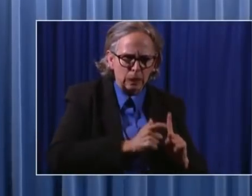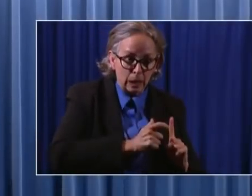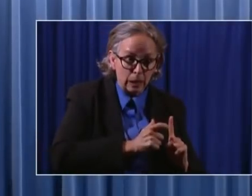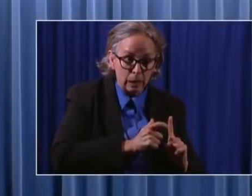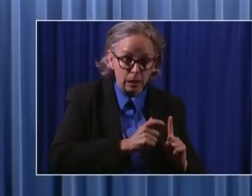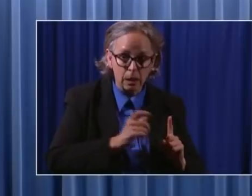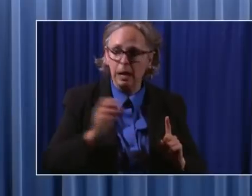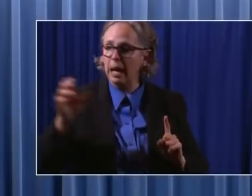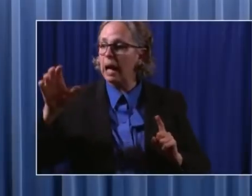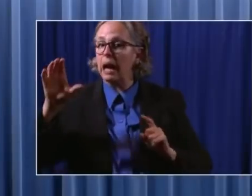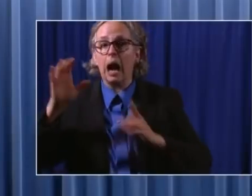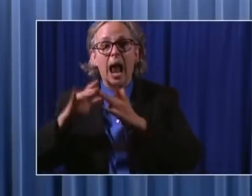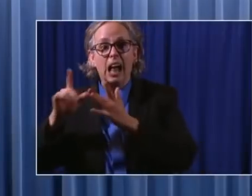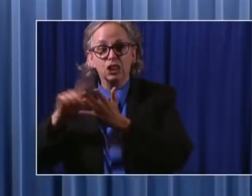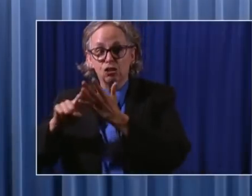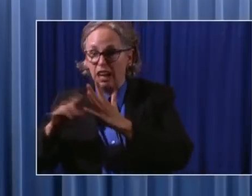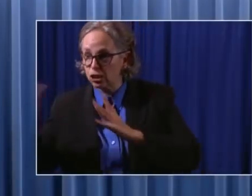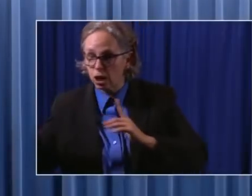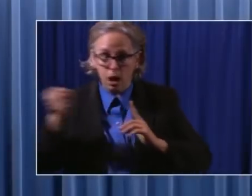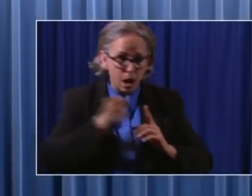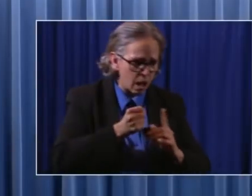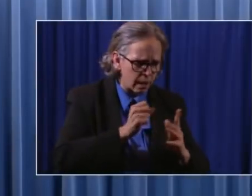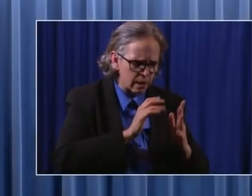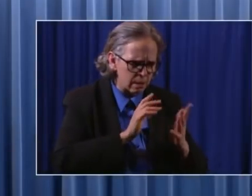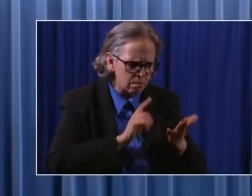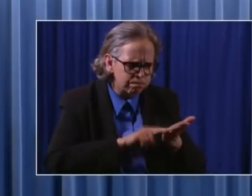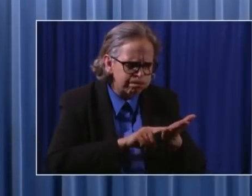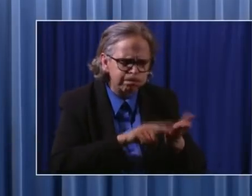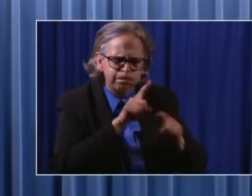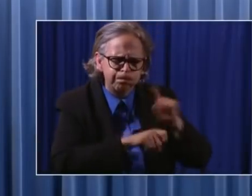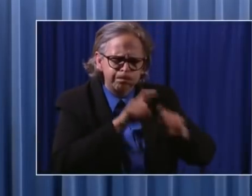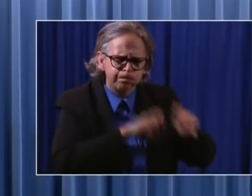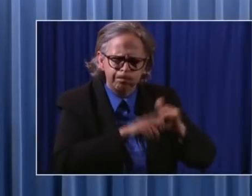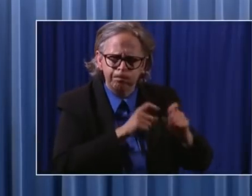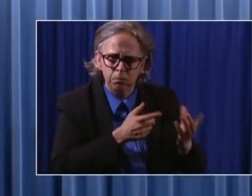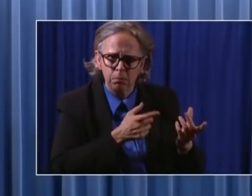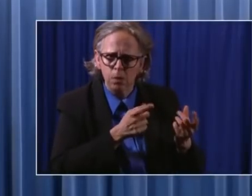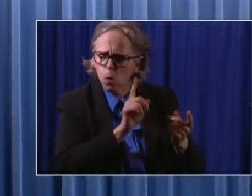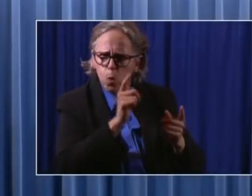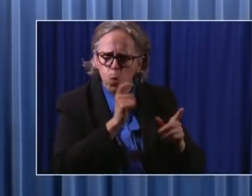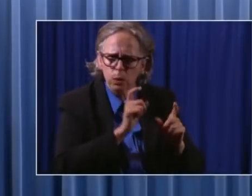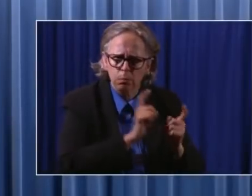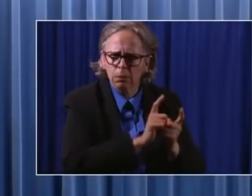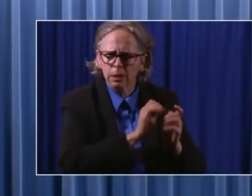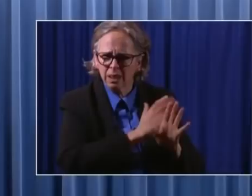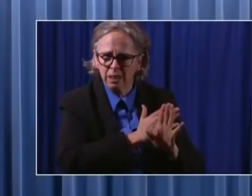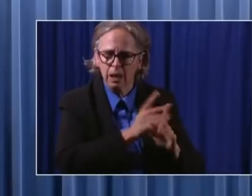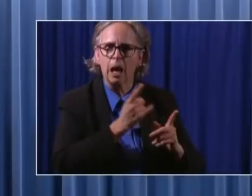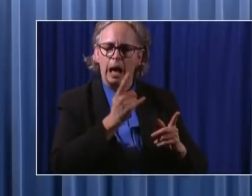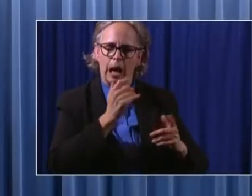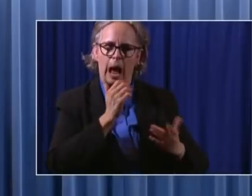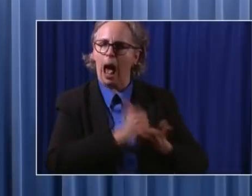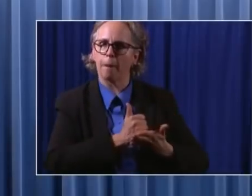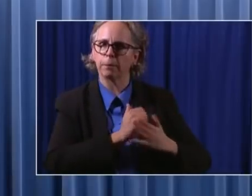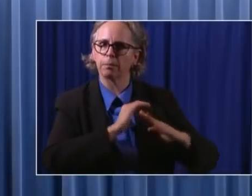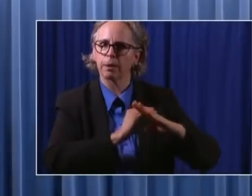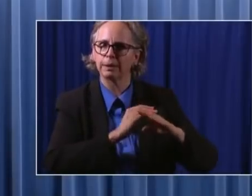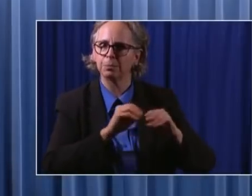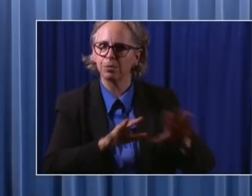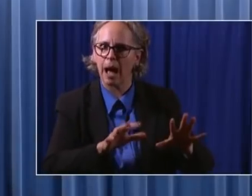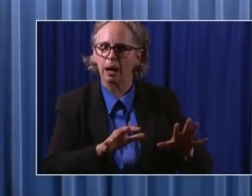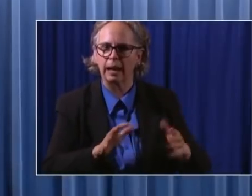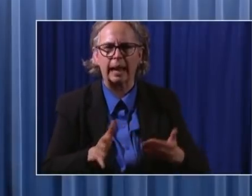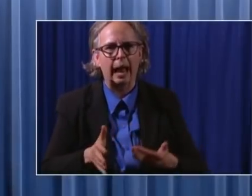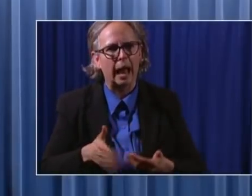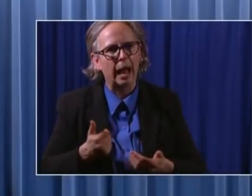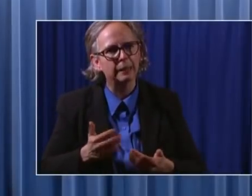they talk with or they come in real close contact with, and you just cut it off. You cut at the knees, and it's so much easier. When you get